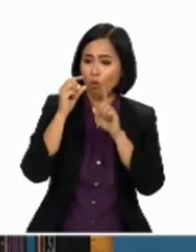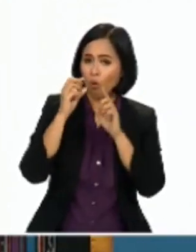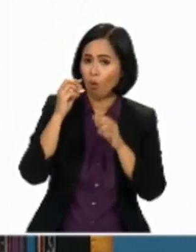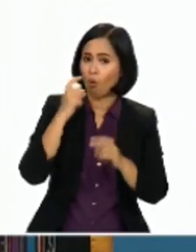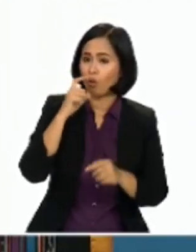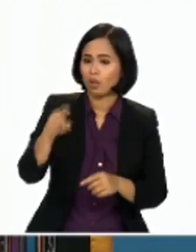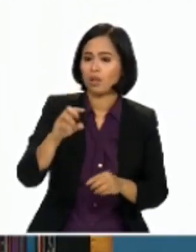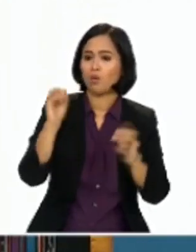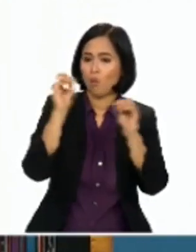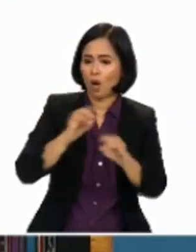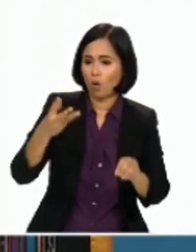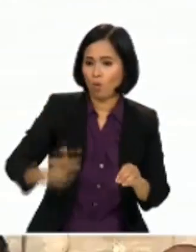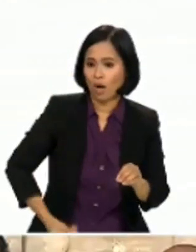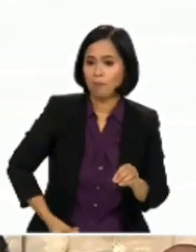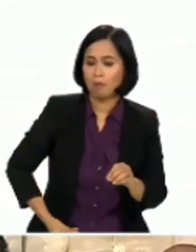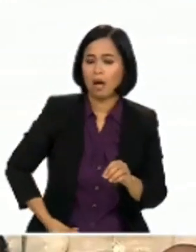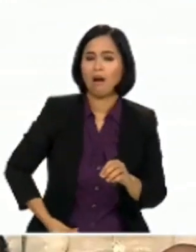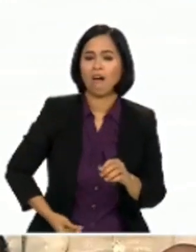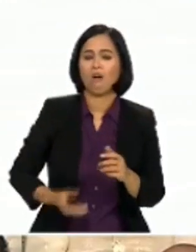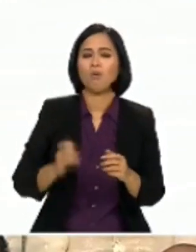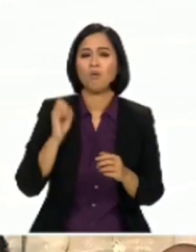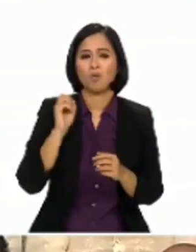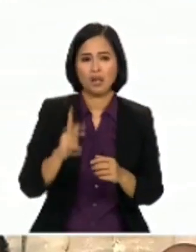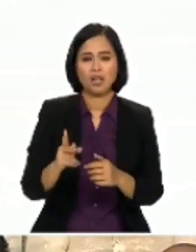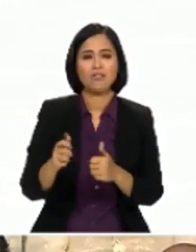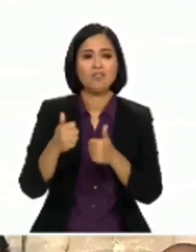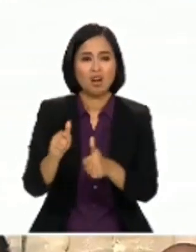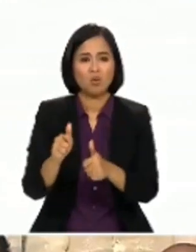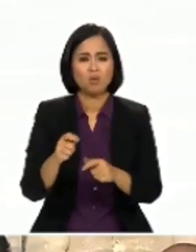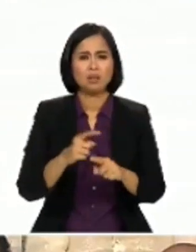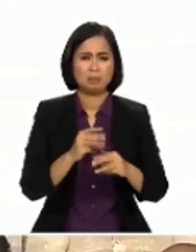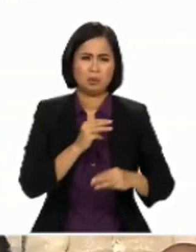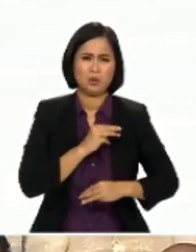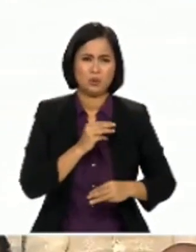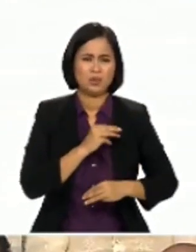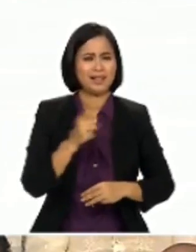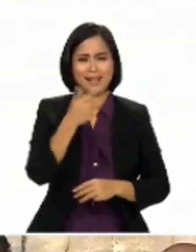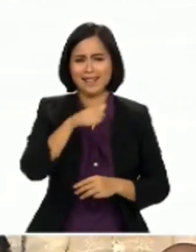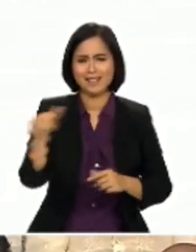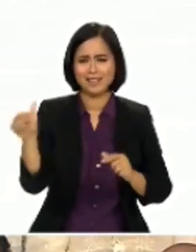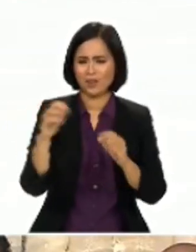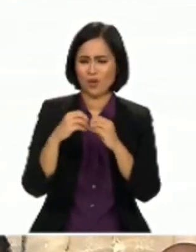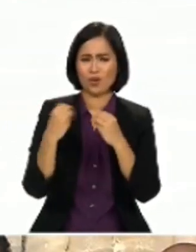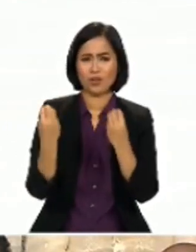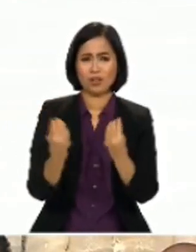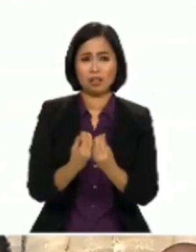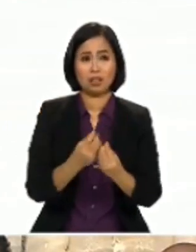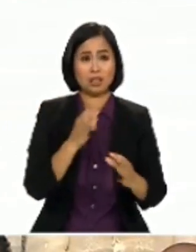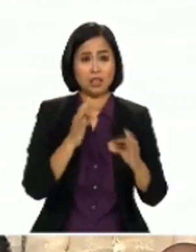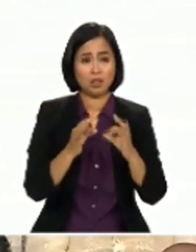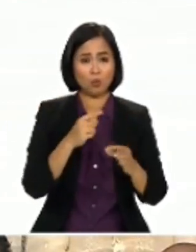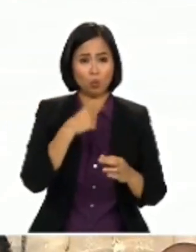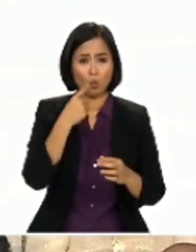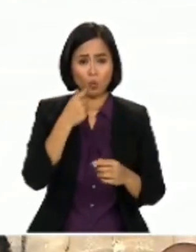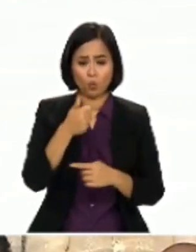corruption. Kaya lang, ang military, just like any organization, pag ang top